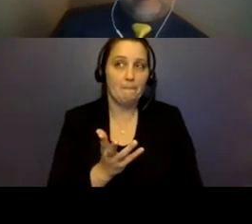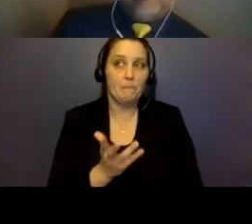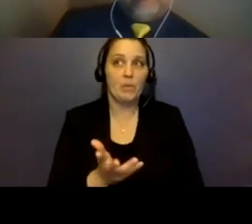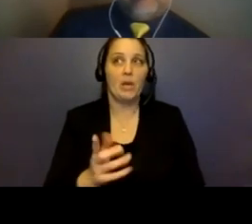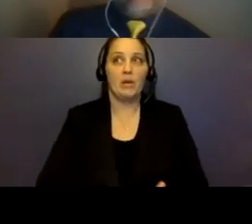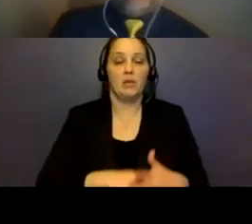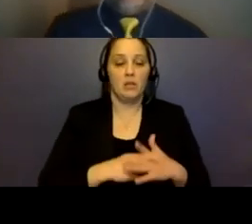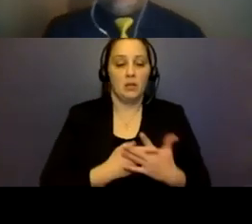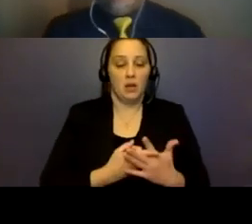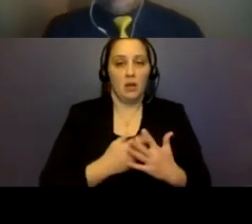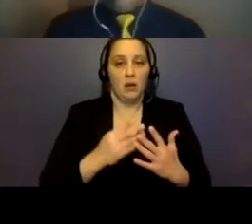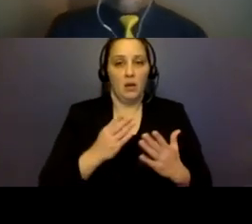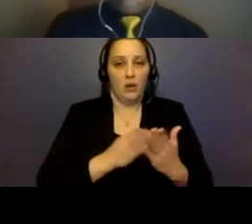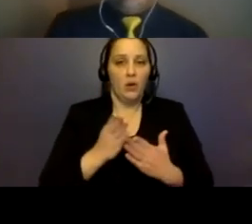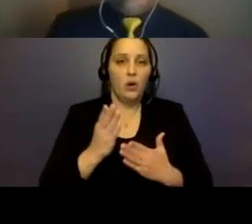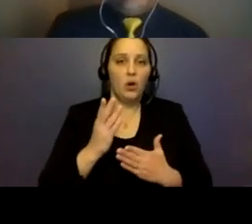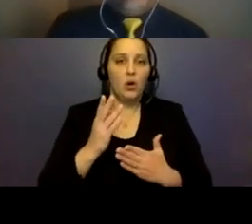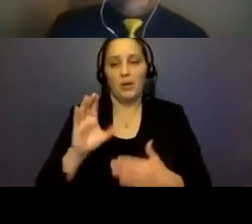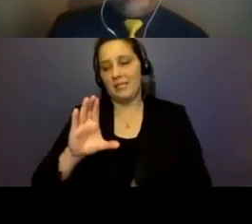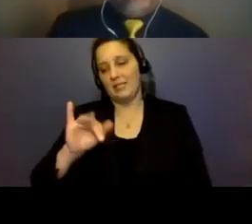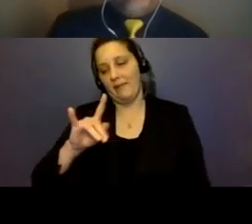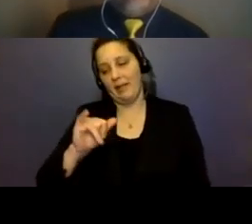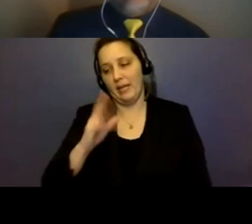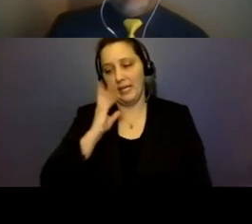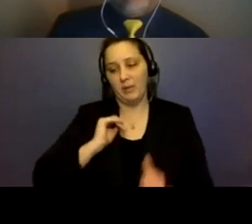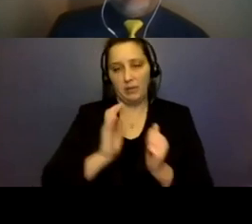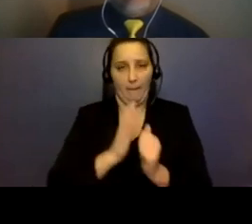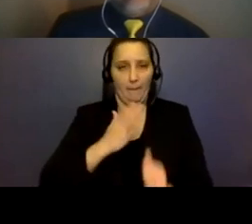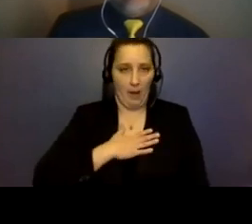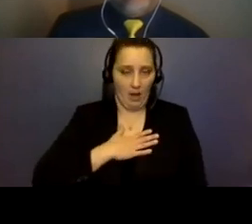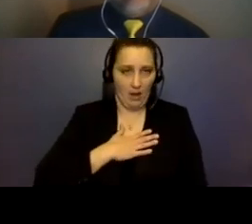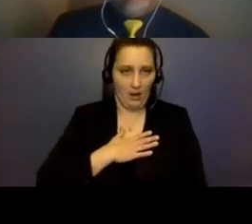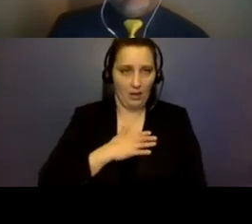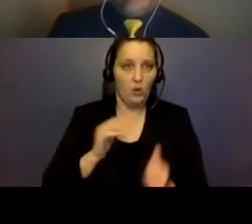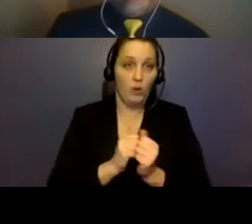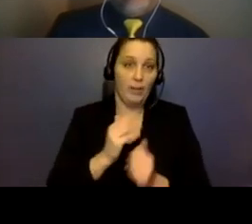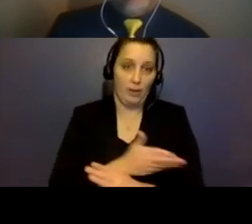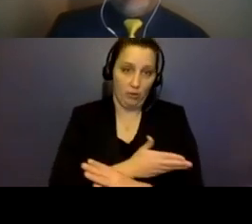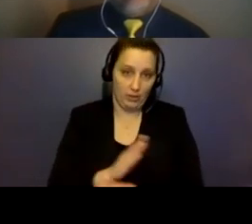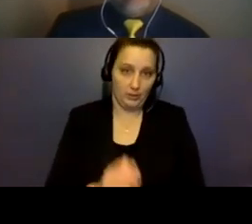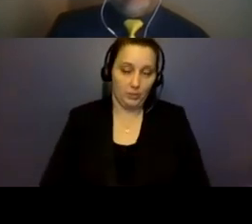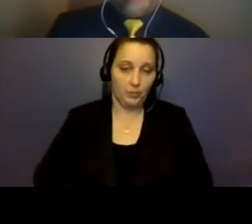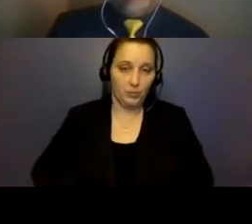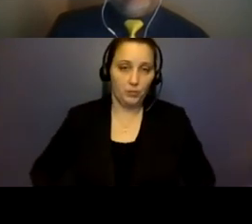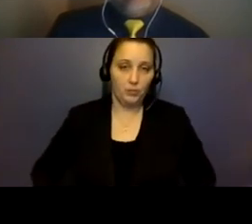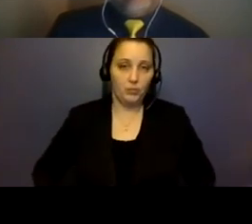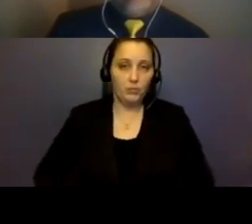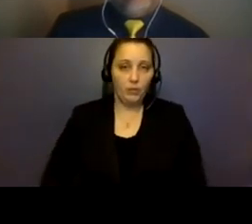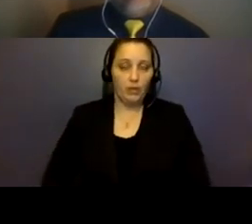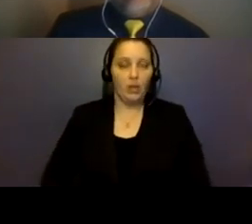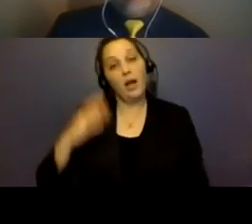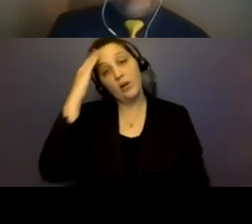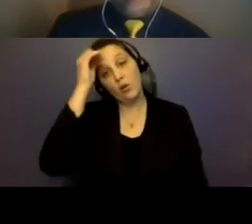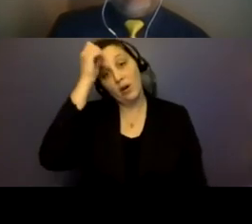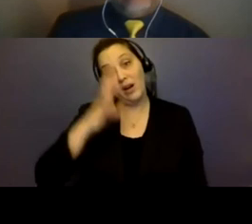spurred by what a civilian experience of mine had been, particularly with music. I knew a guy who, at